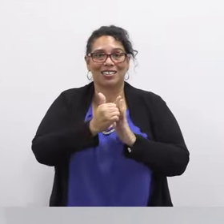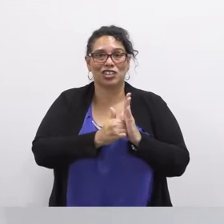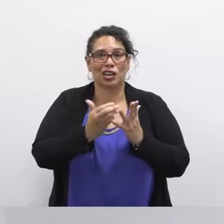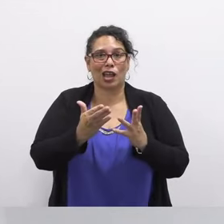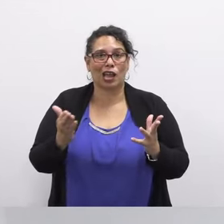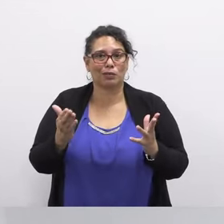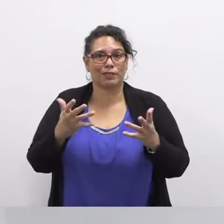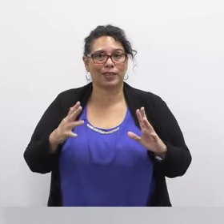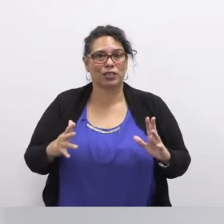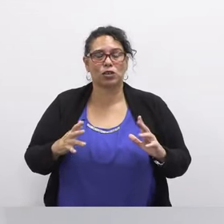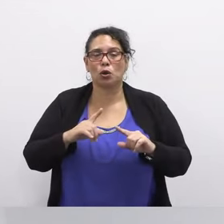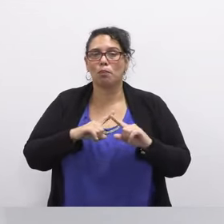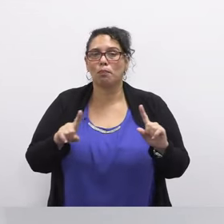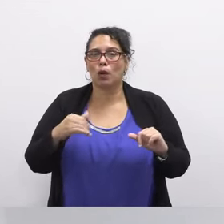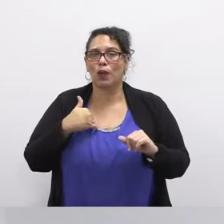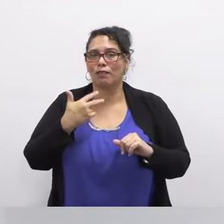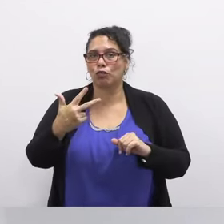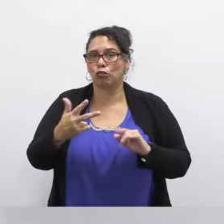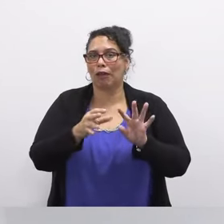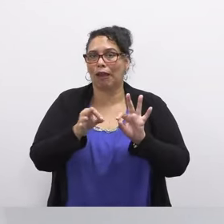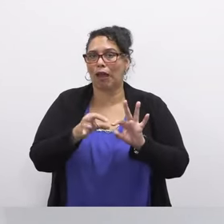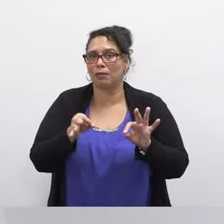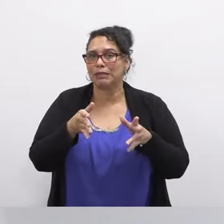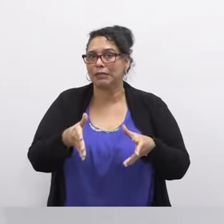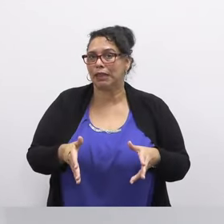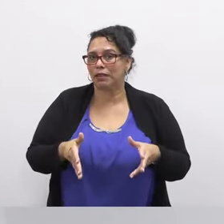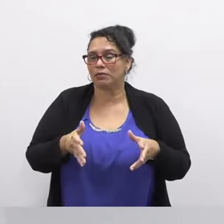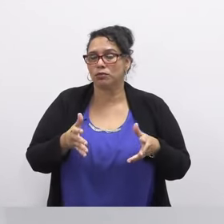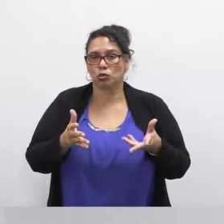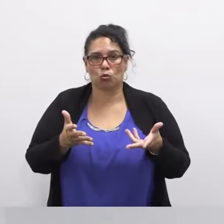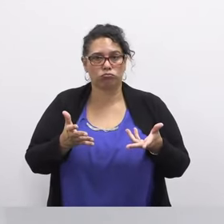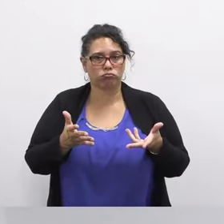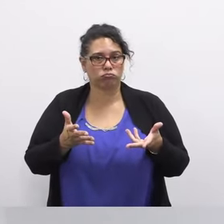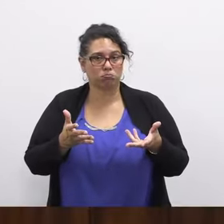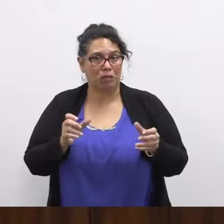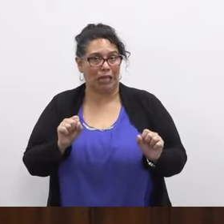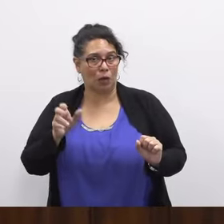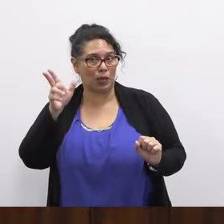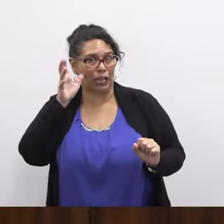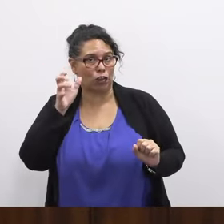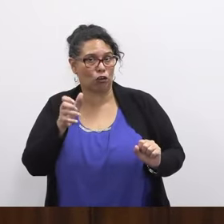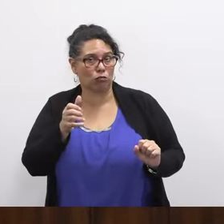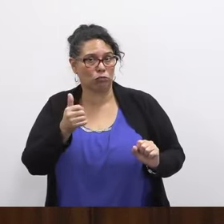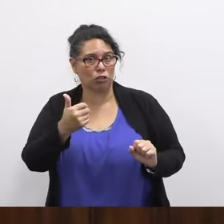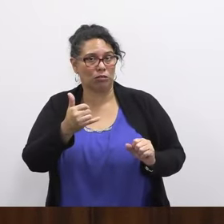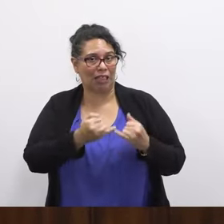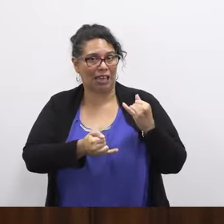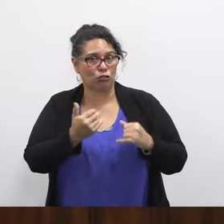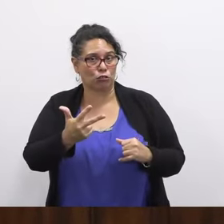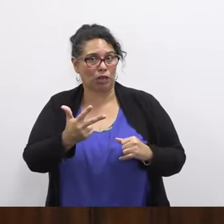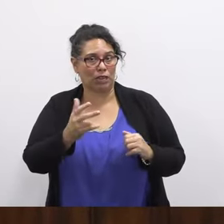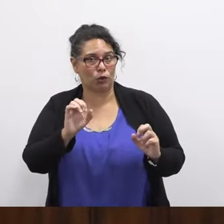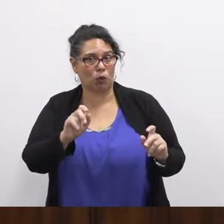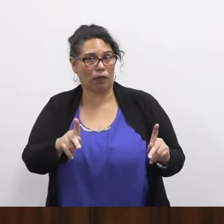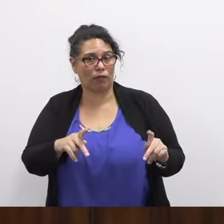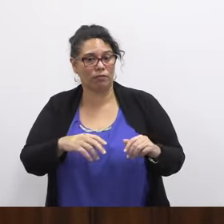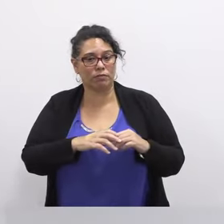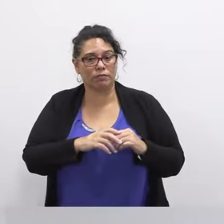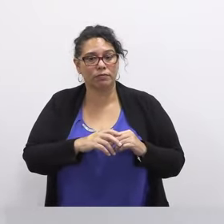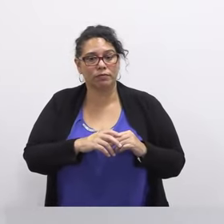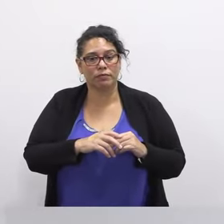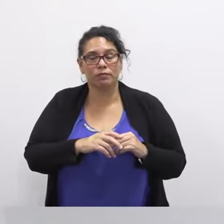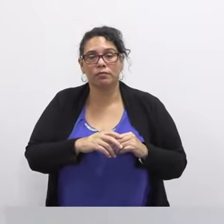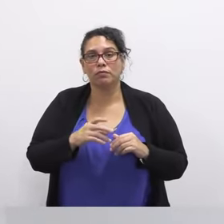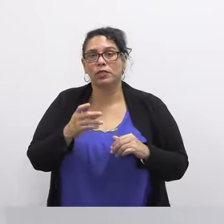We only have 3 comments left, so I'd like to hear the 3 comments if you all are okay with it. So